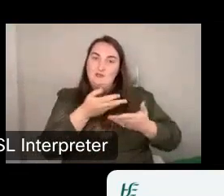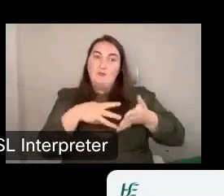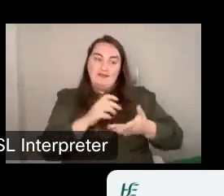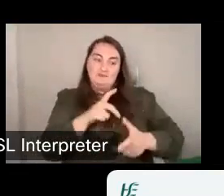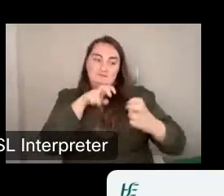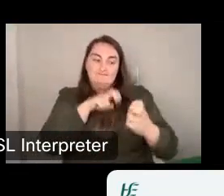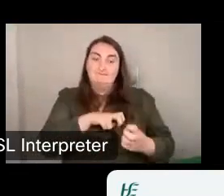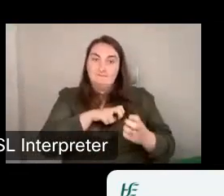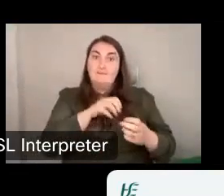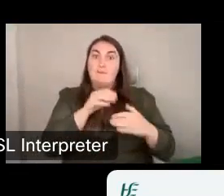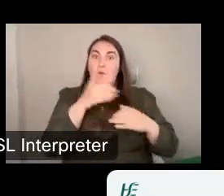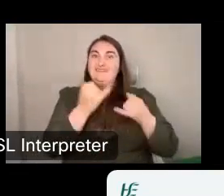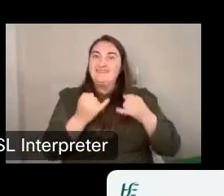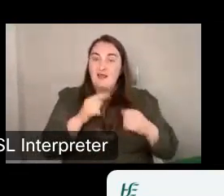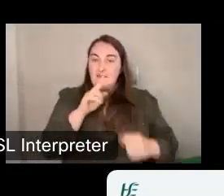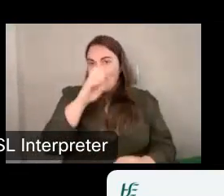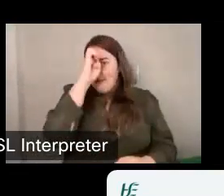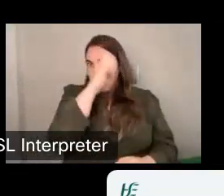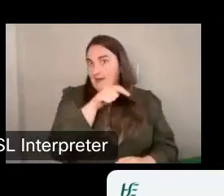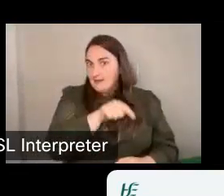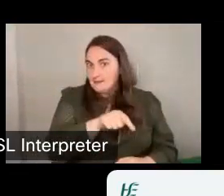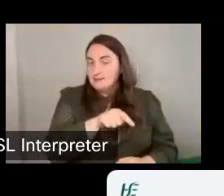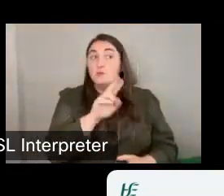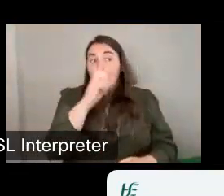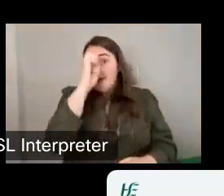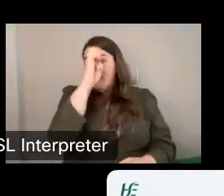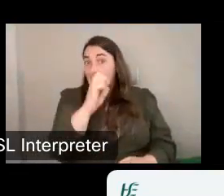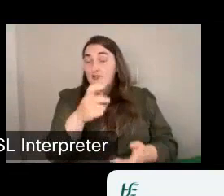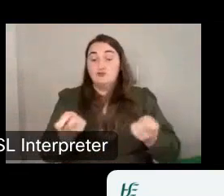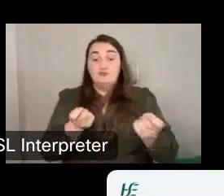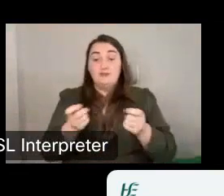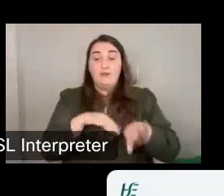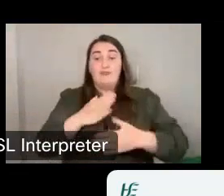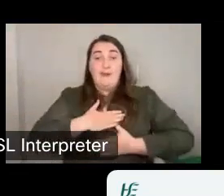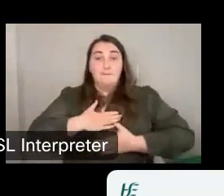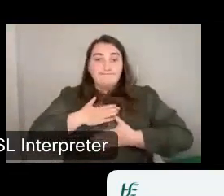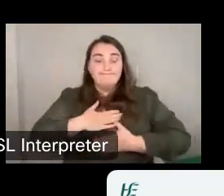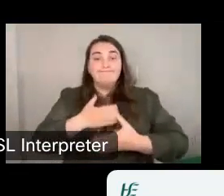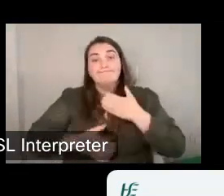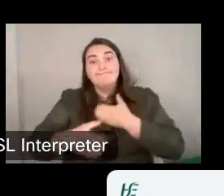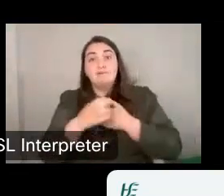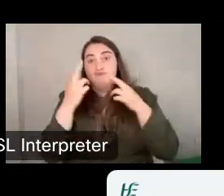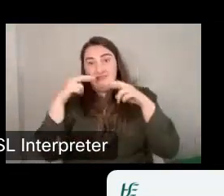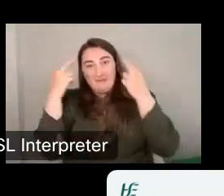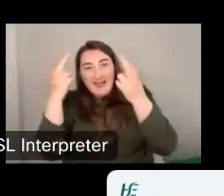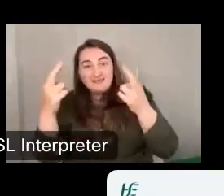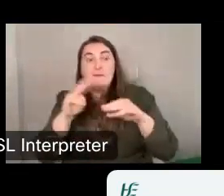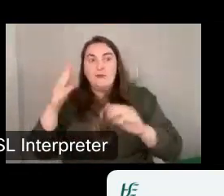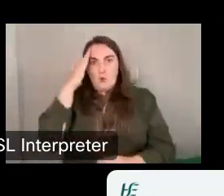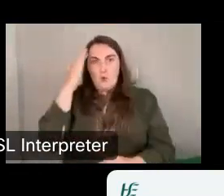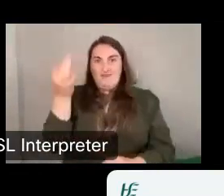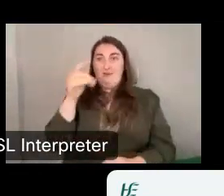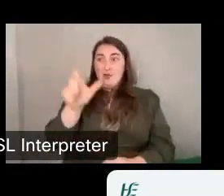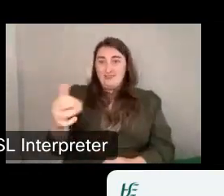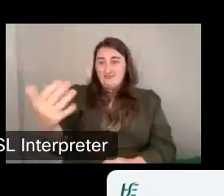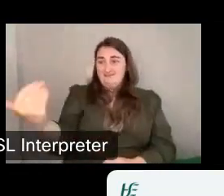greater detail. That's what you could expect, and you can expect to be treated with empathy and respect, because people know that when they're reaching out for